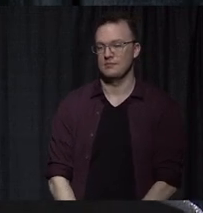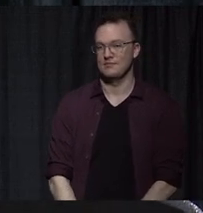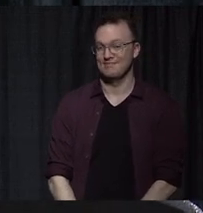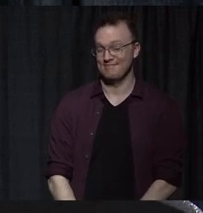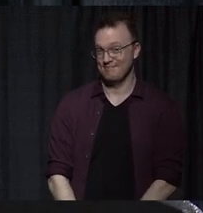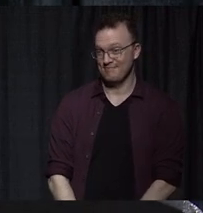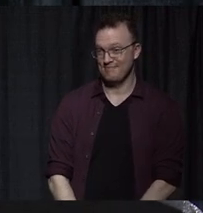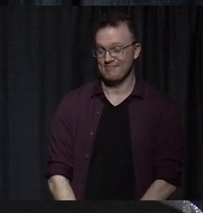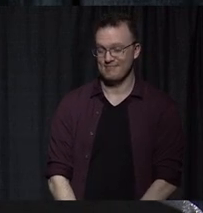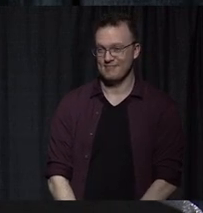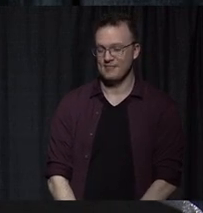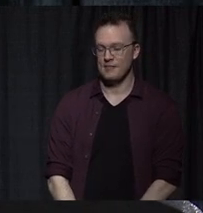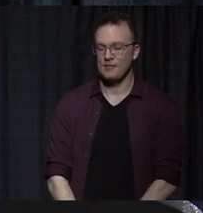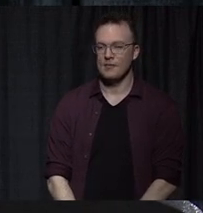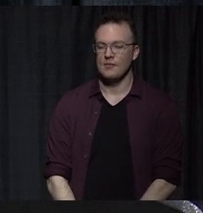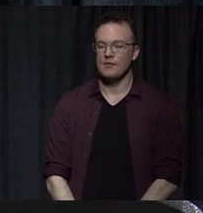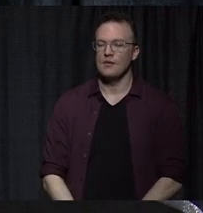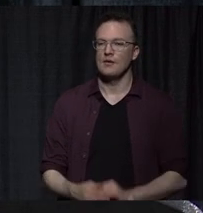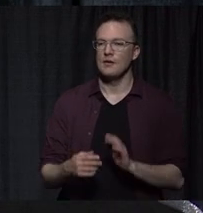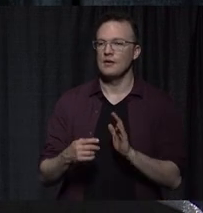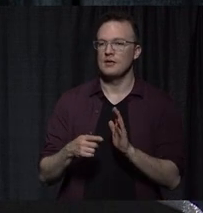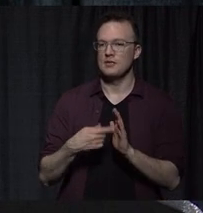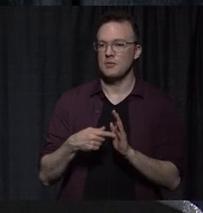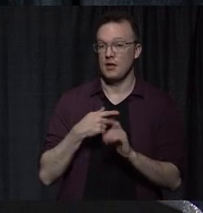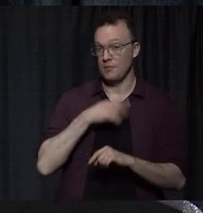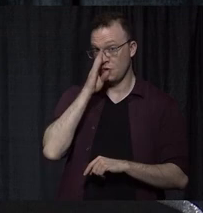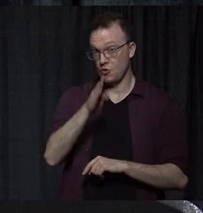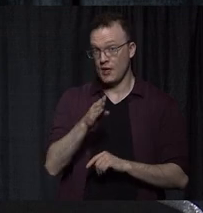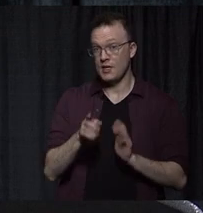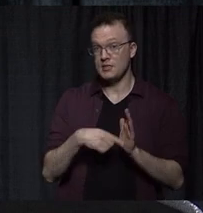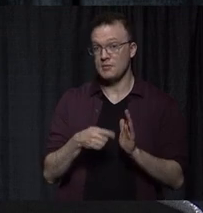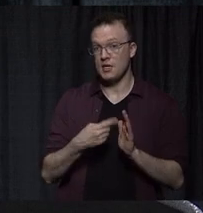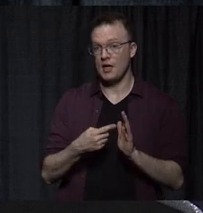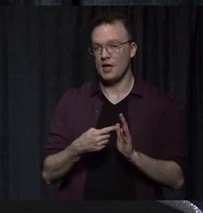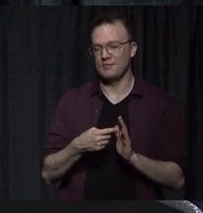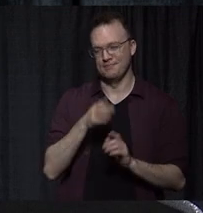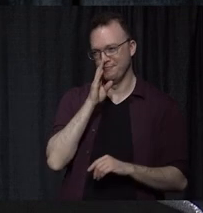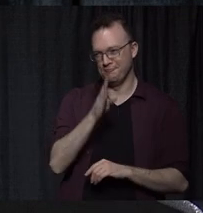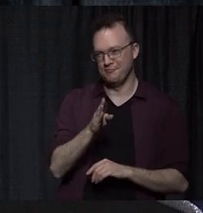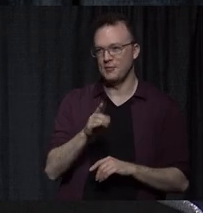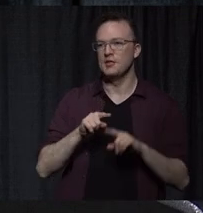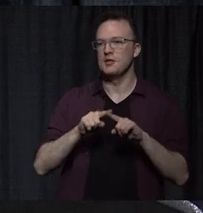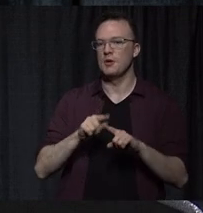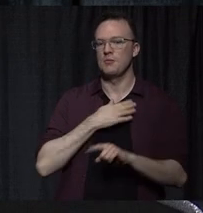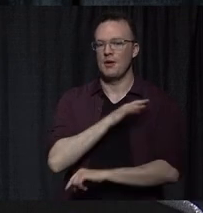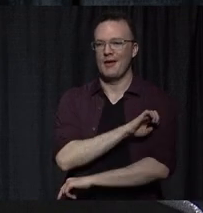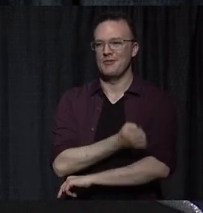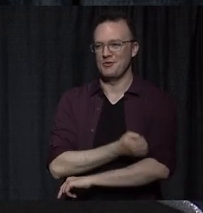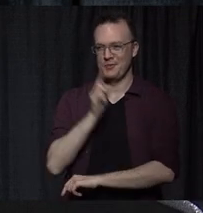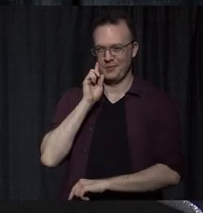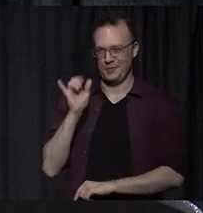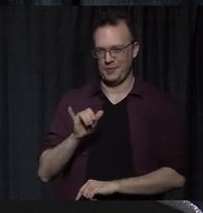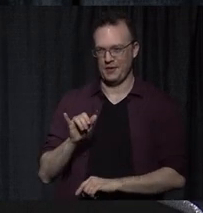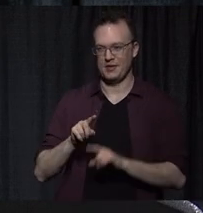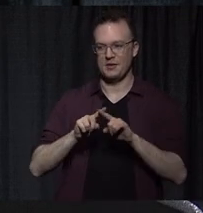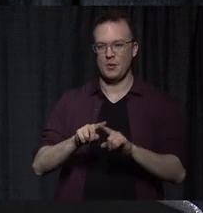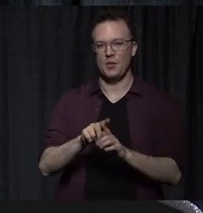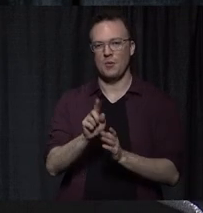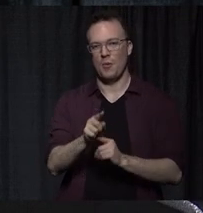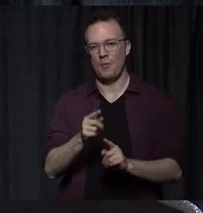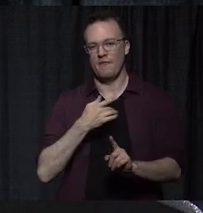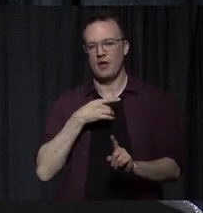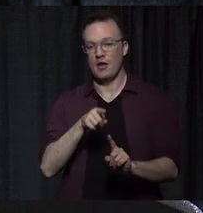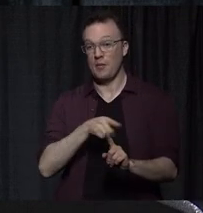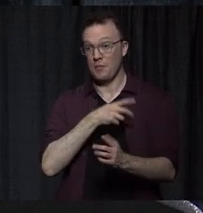You know? So sometimes I'm direct and sometimes I'm not, and it depends on my energy, and it depends on what the moment calls